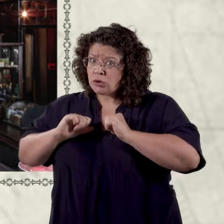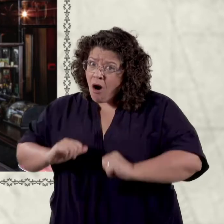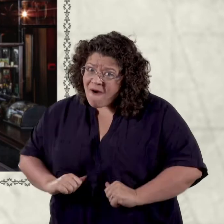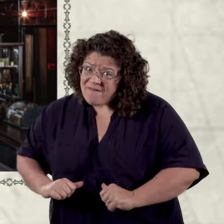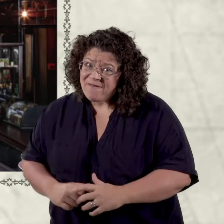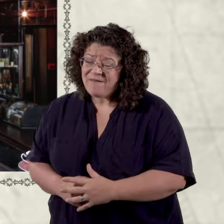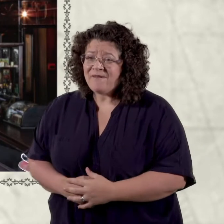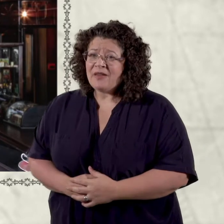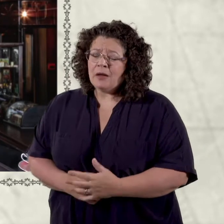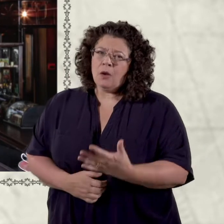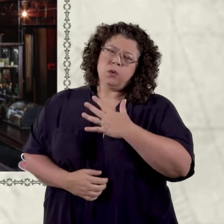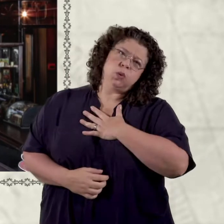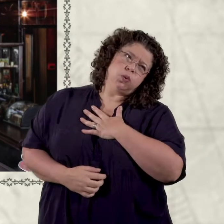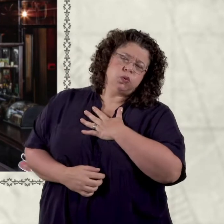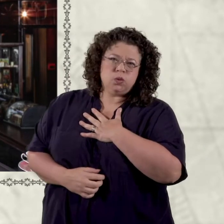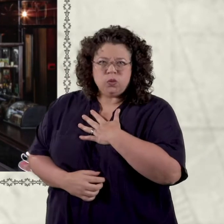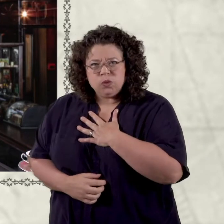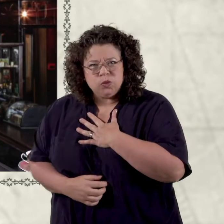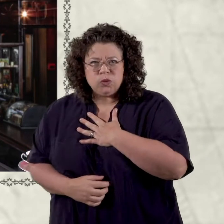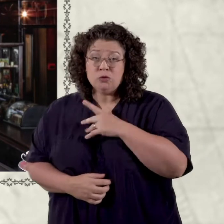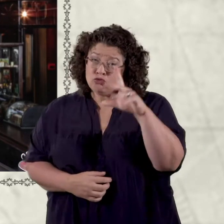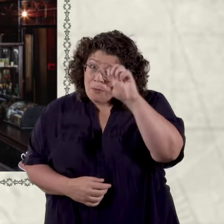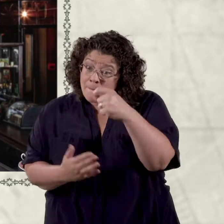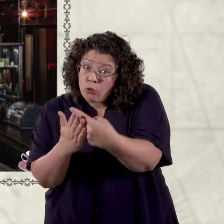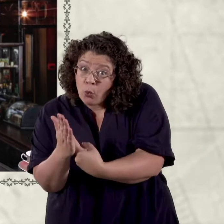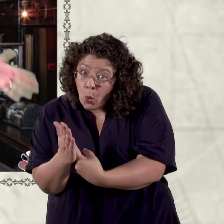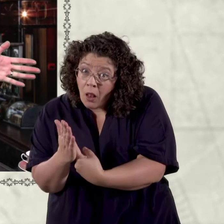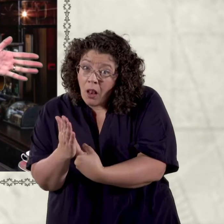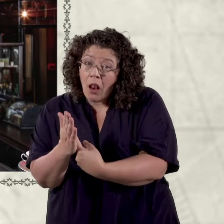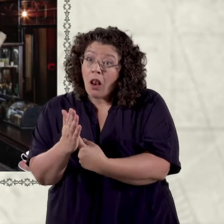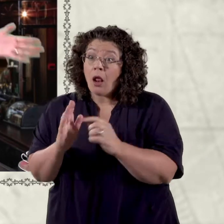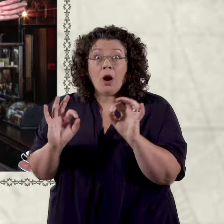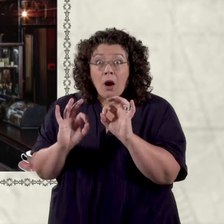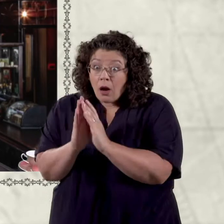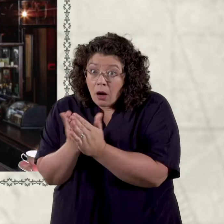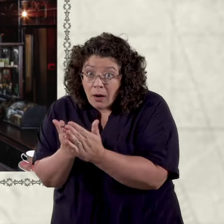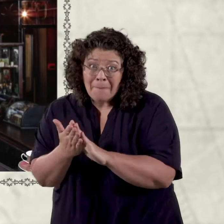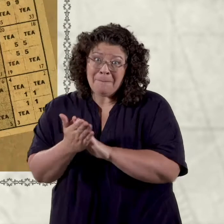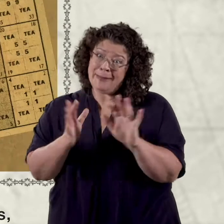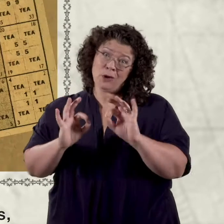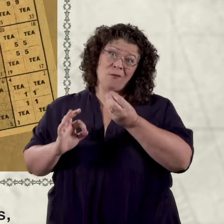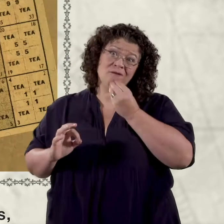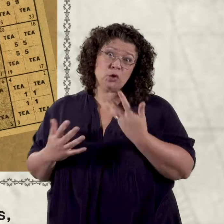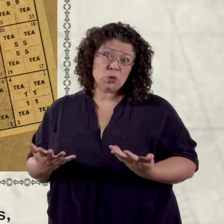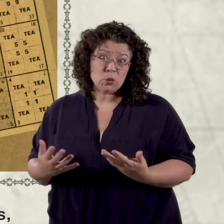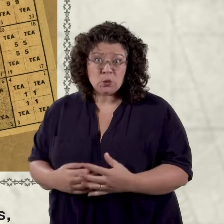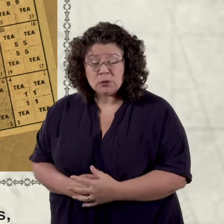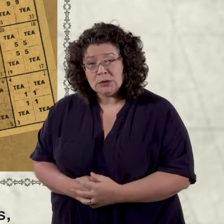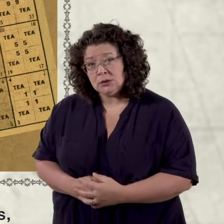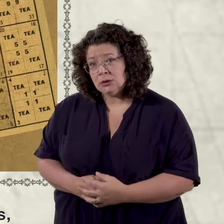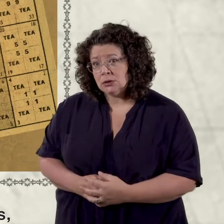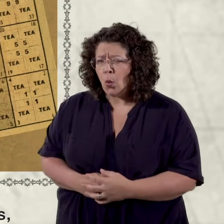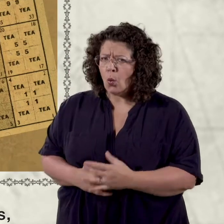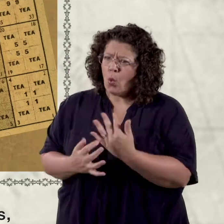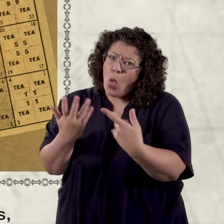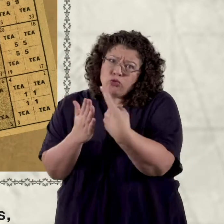Chew. You see, you remember that rule now. No coupons, no food. And you see, it wasn't just